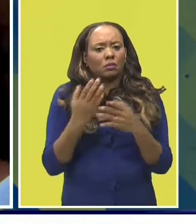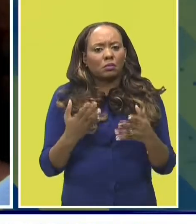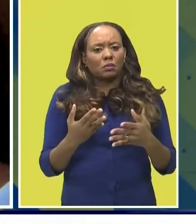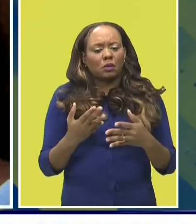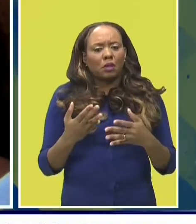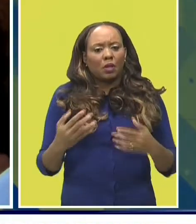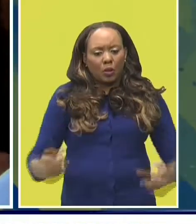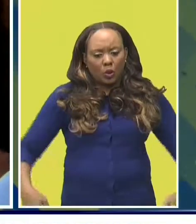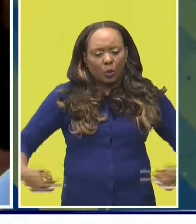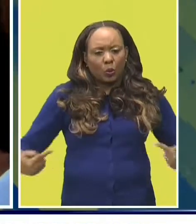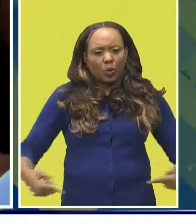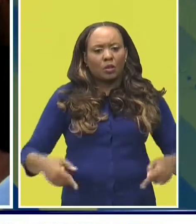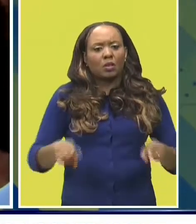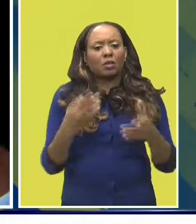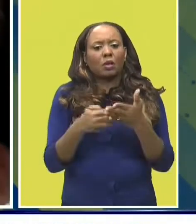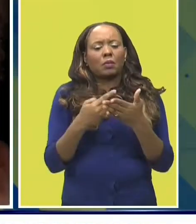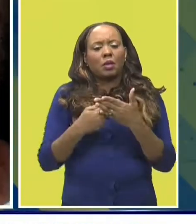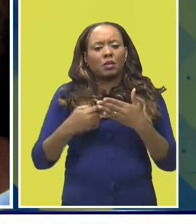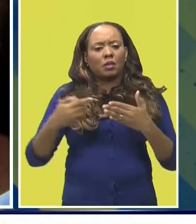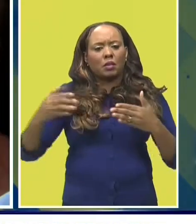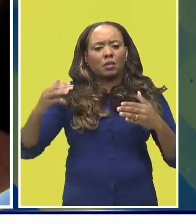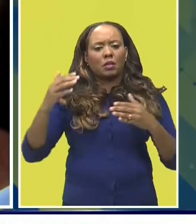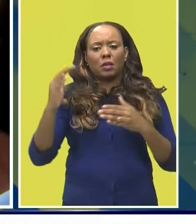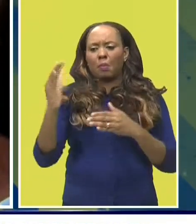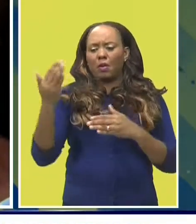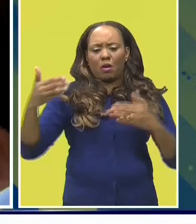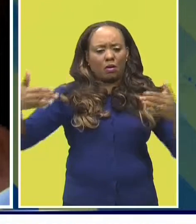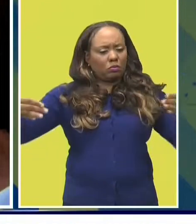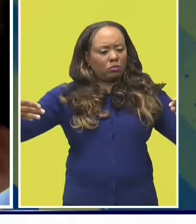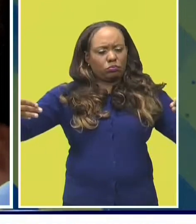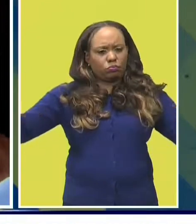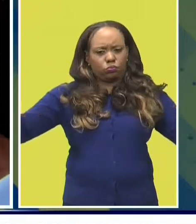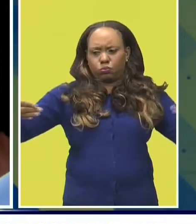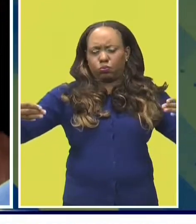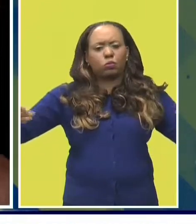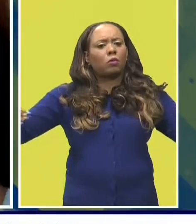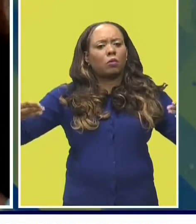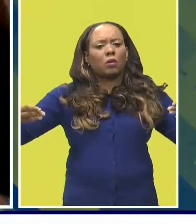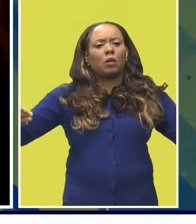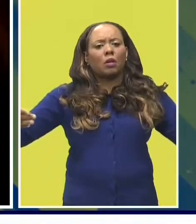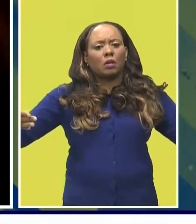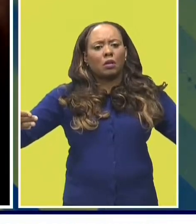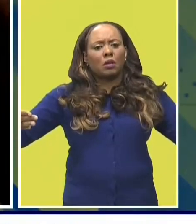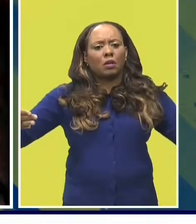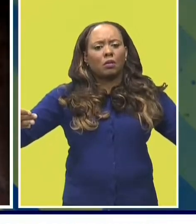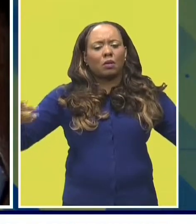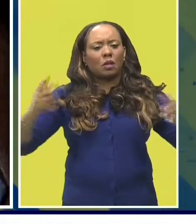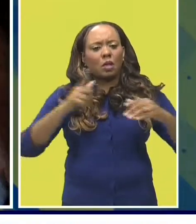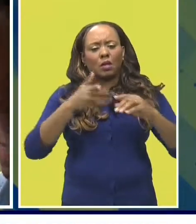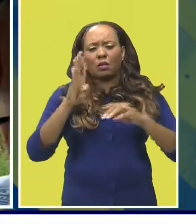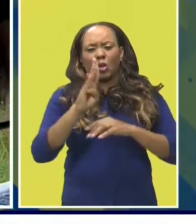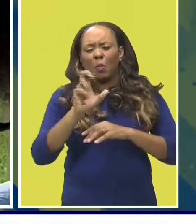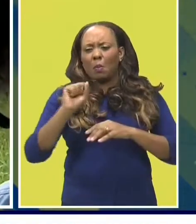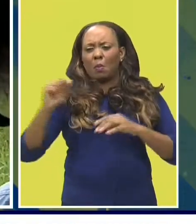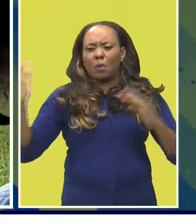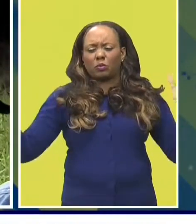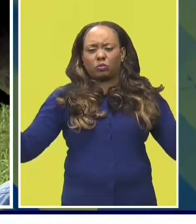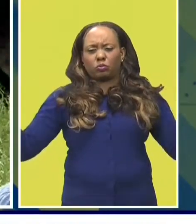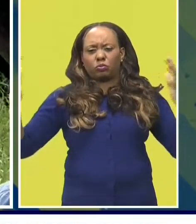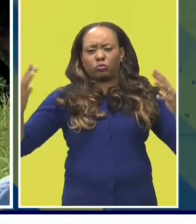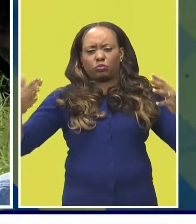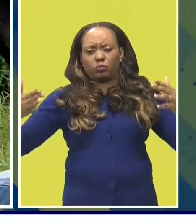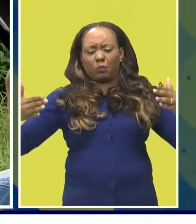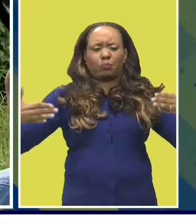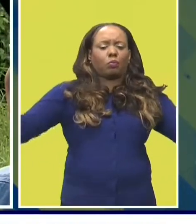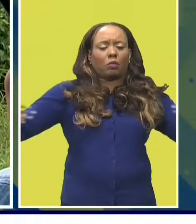to their what we call the rear view mirrors and so on, and buses cannot operate to the roof and things like that, and they cannot operate like that. So we would have had to pull